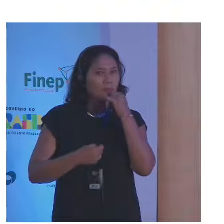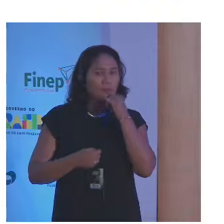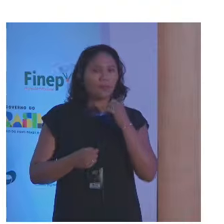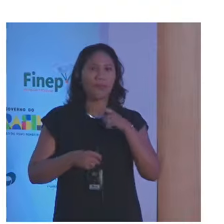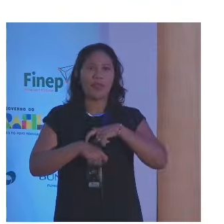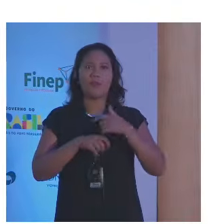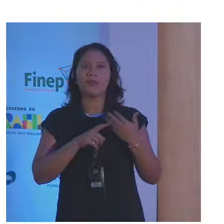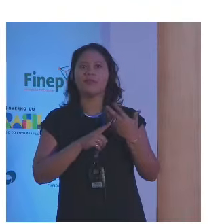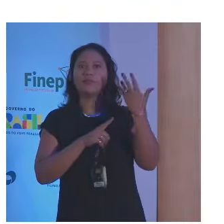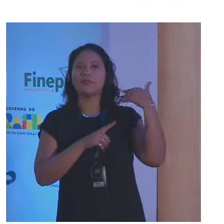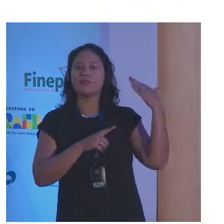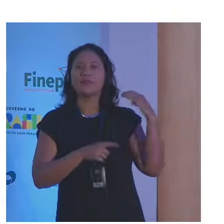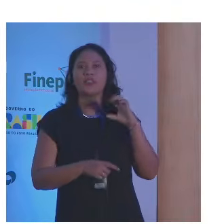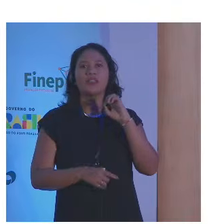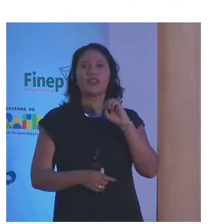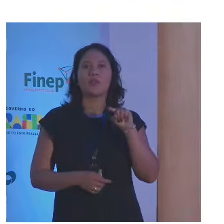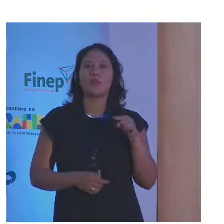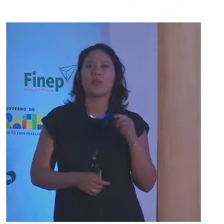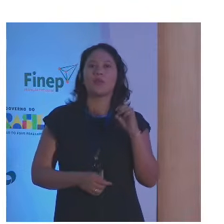how many